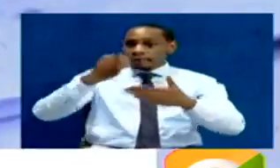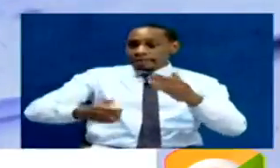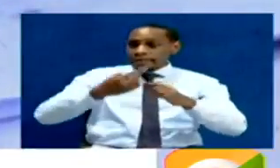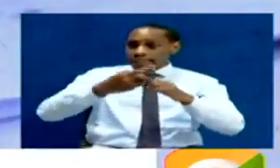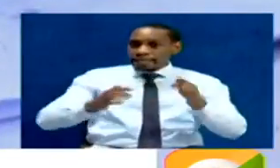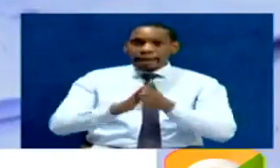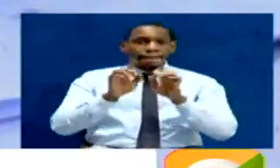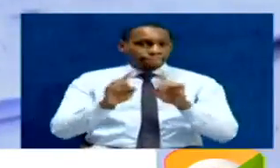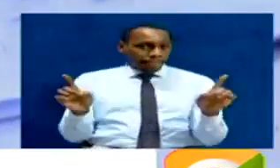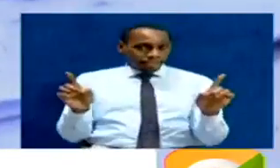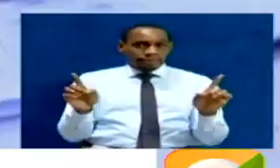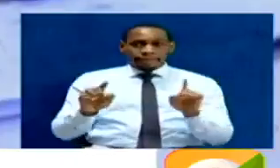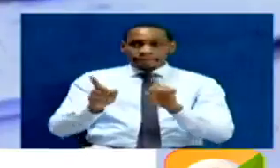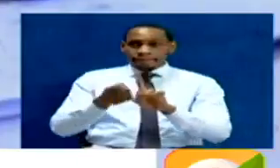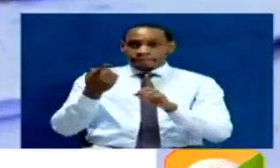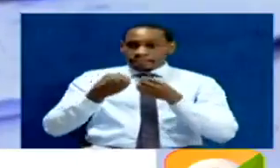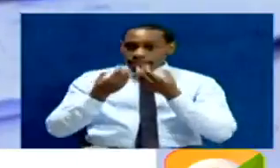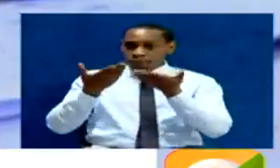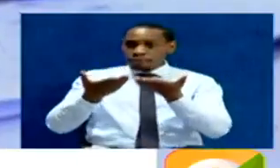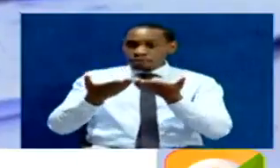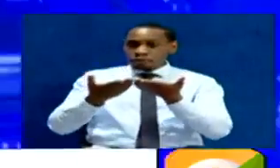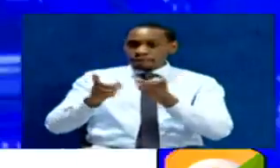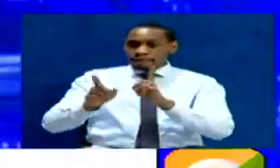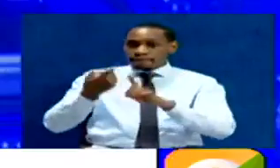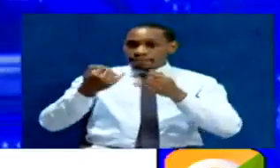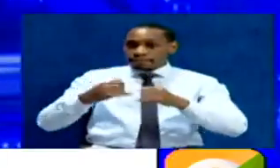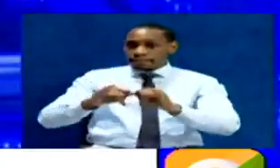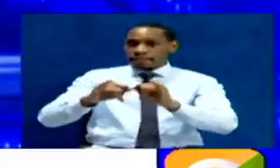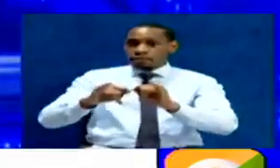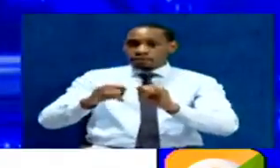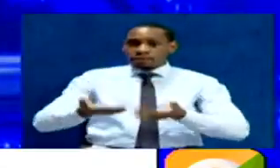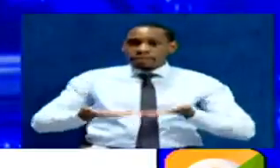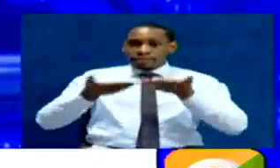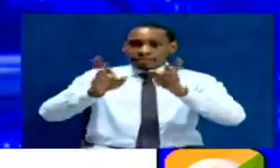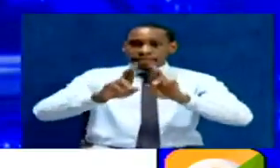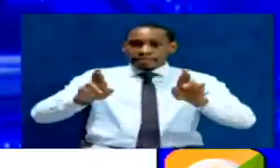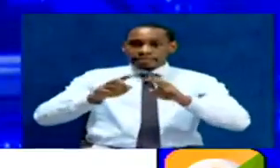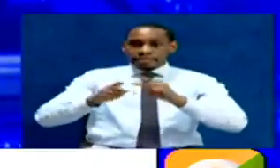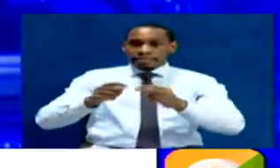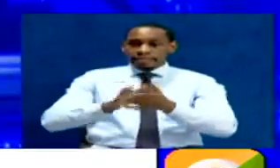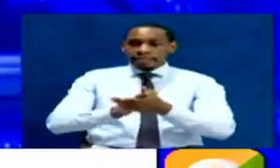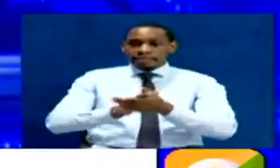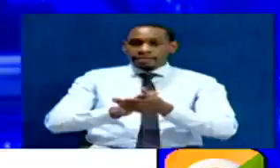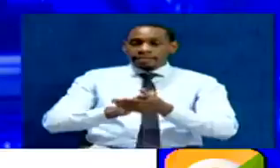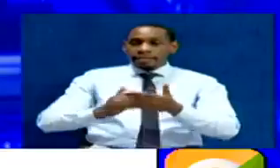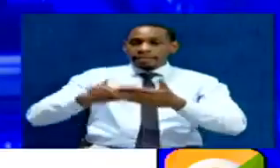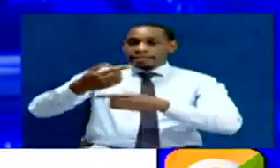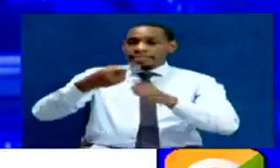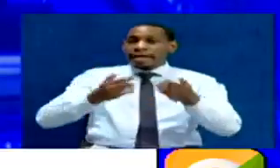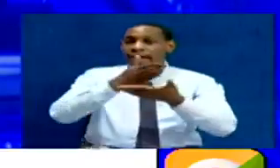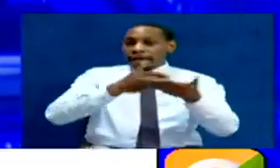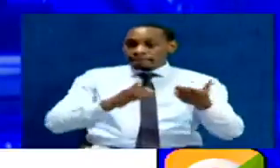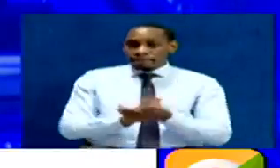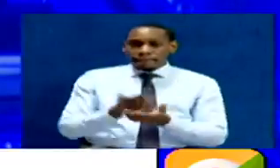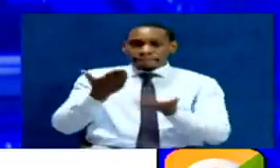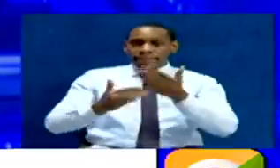the year. However, preliminary data from the phase one trials will be available from mid next year. So maybe by the end of the